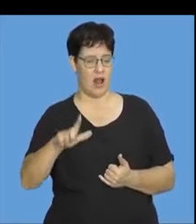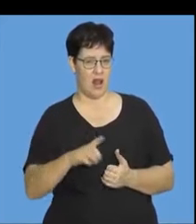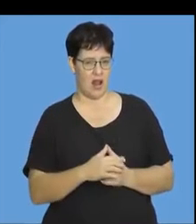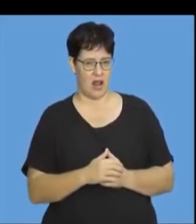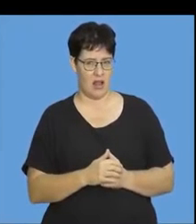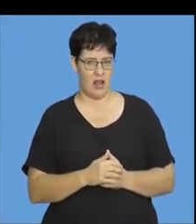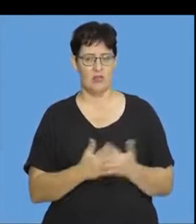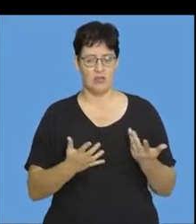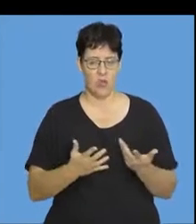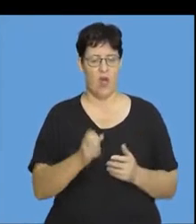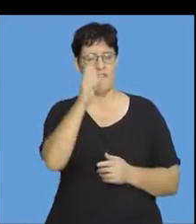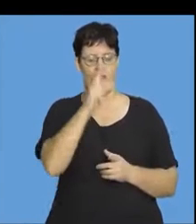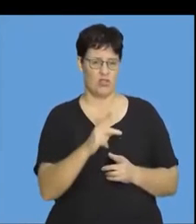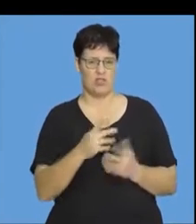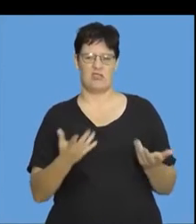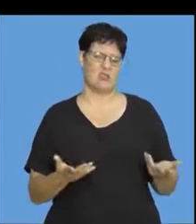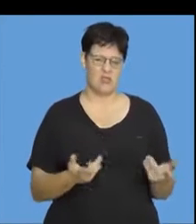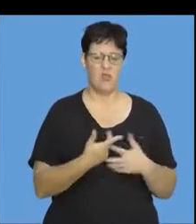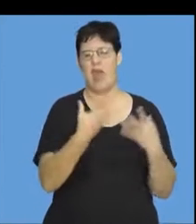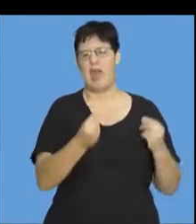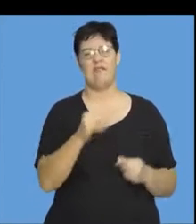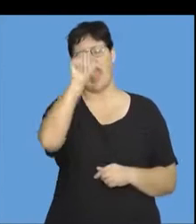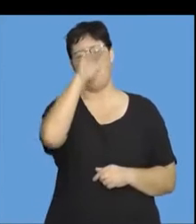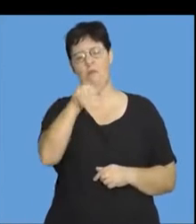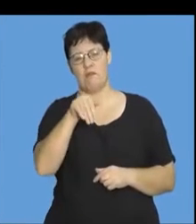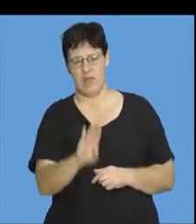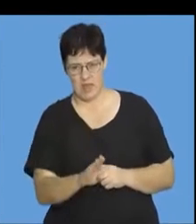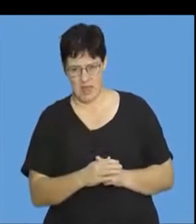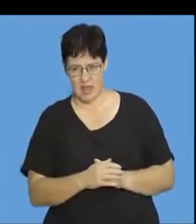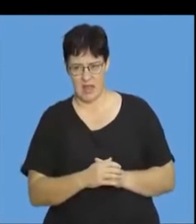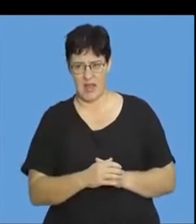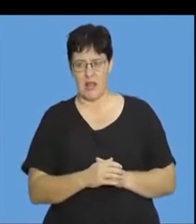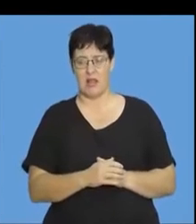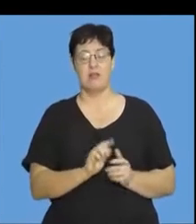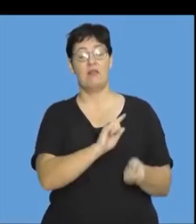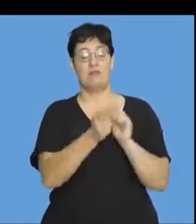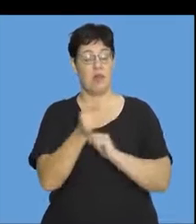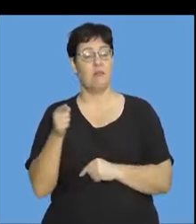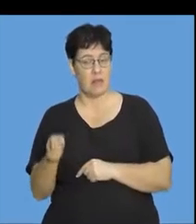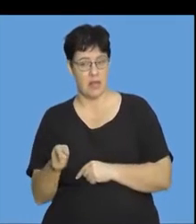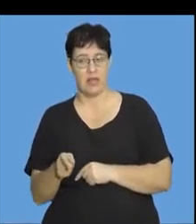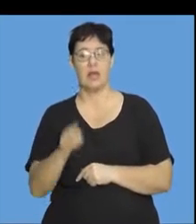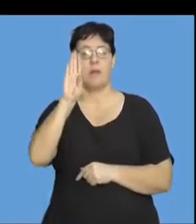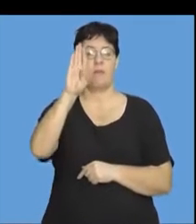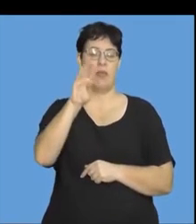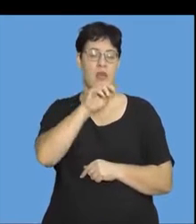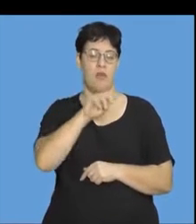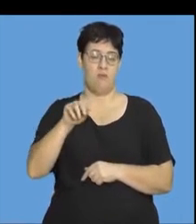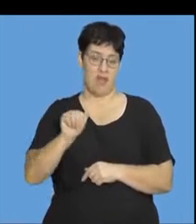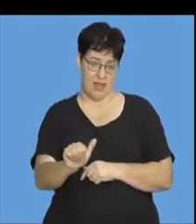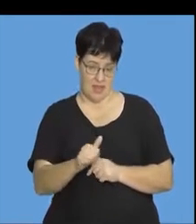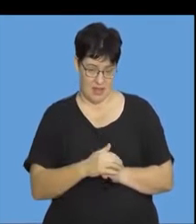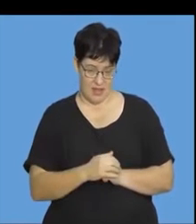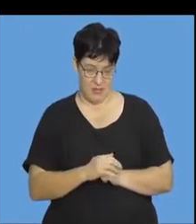and timesing a fraction. So if I have A over B, the reciprocal of this will therefore be B over